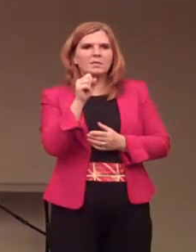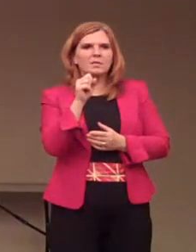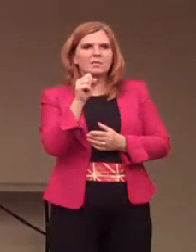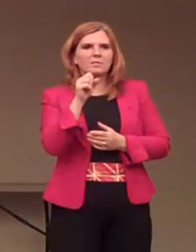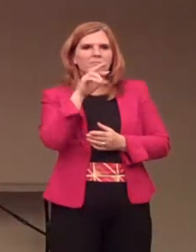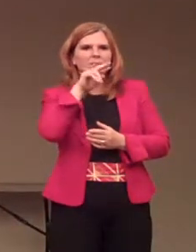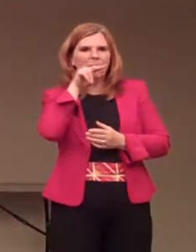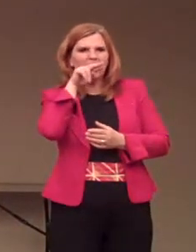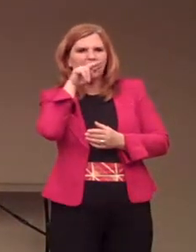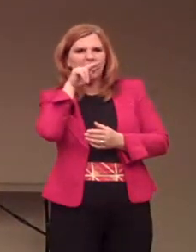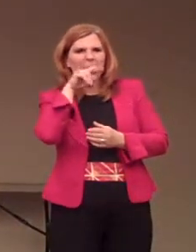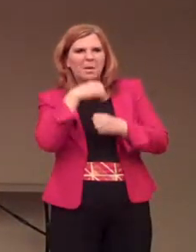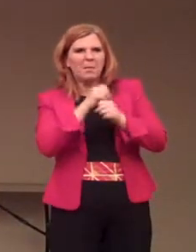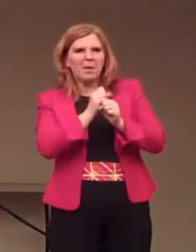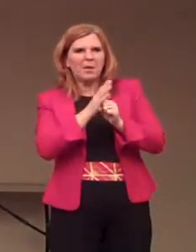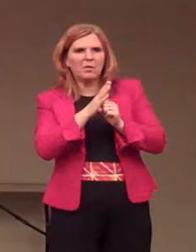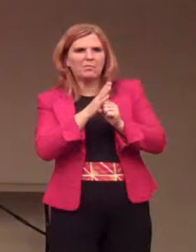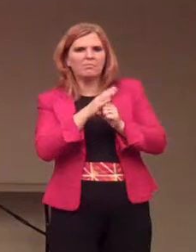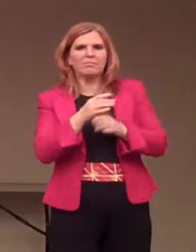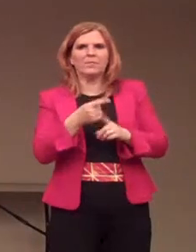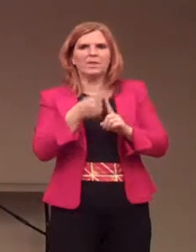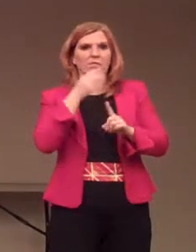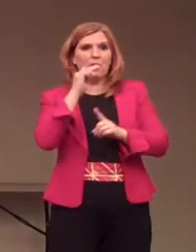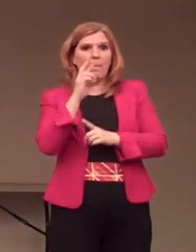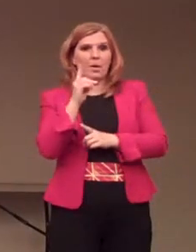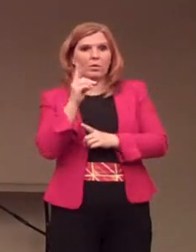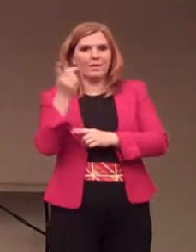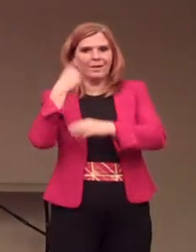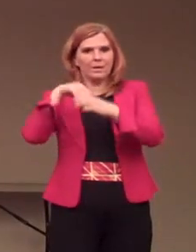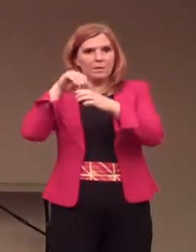tobacco merchant. He's from Baltimore, and he comes into